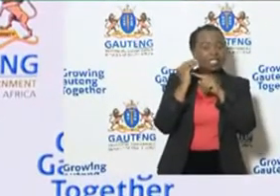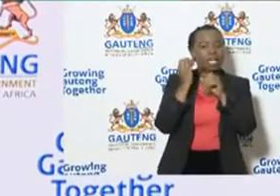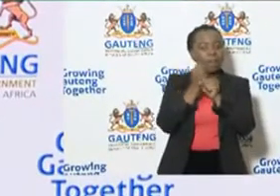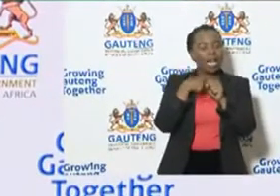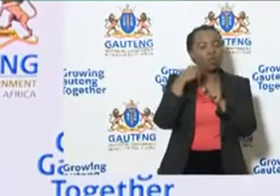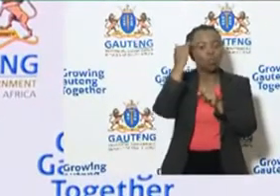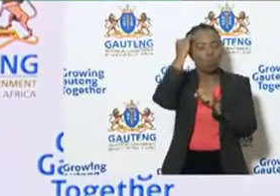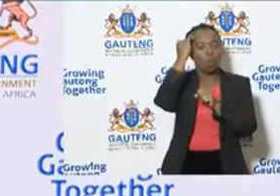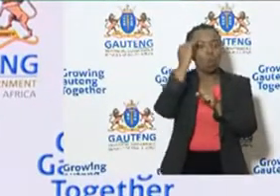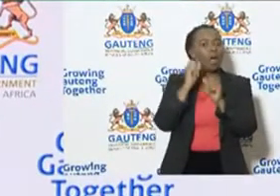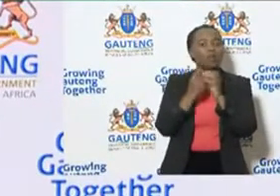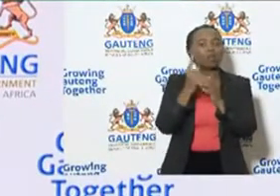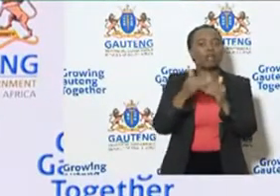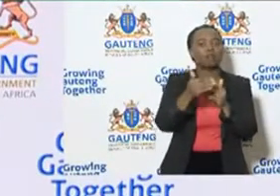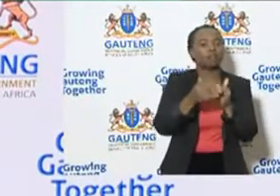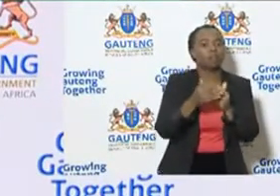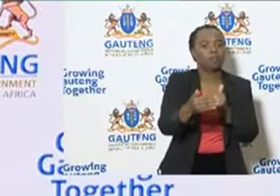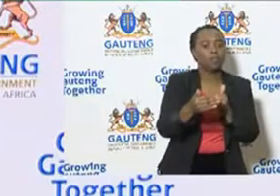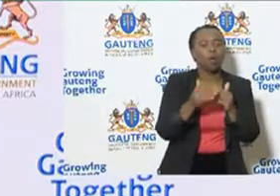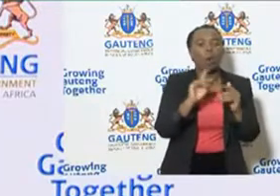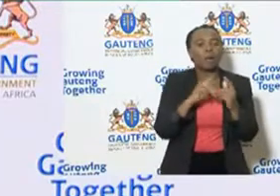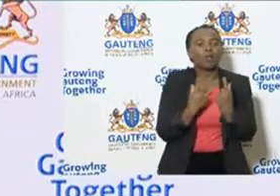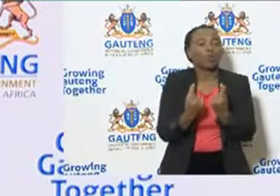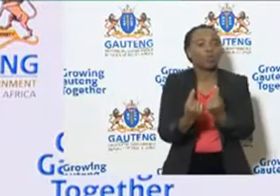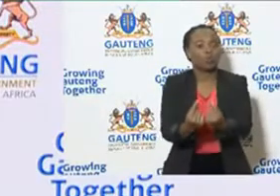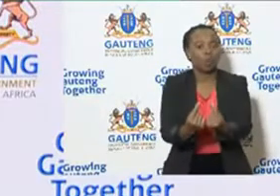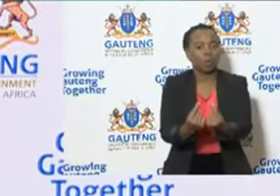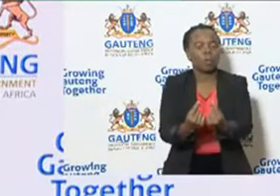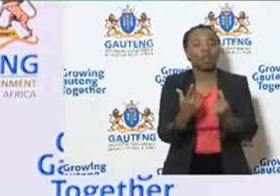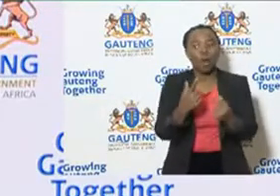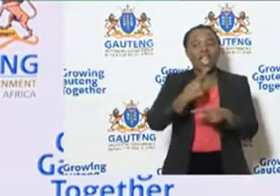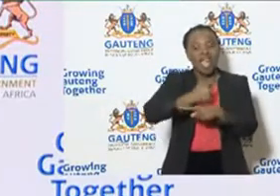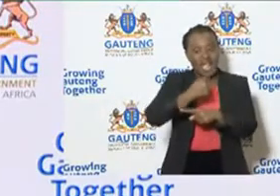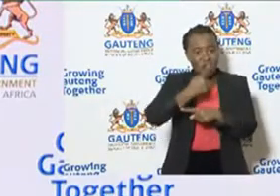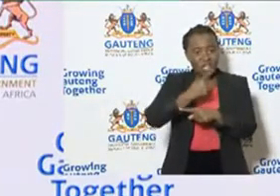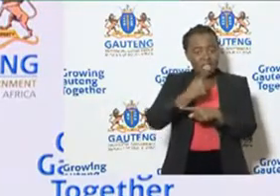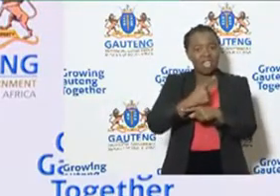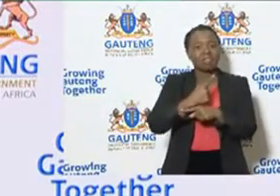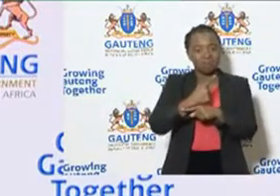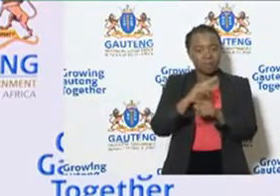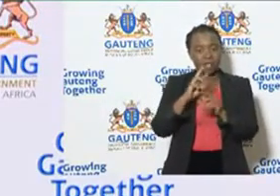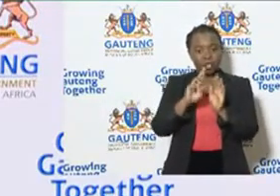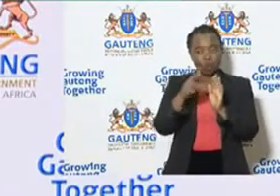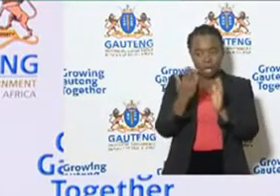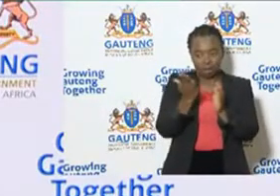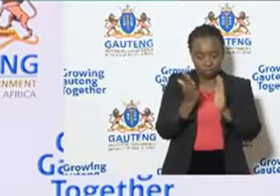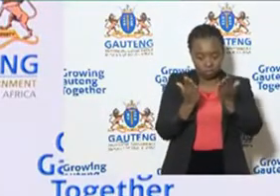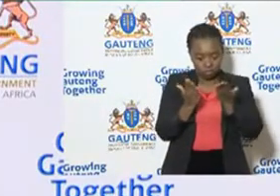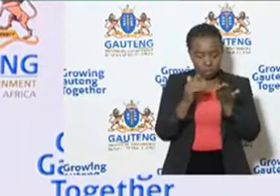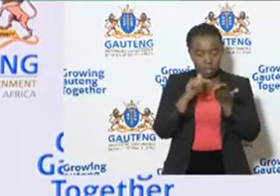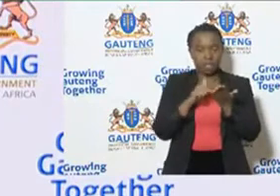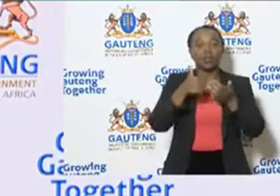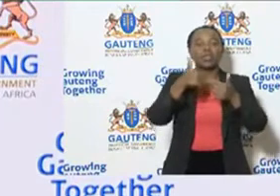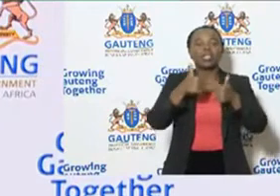and interventions that we have to make. Every day when the results come, we sit down and